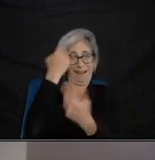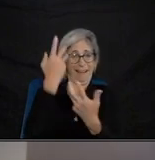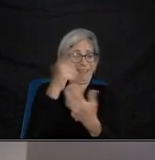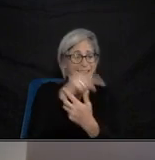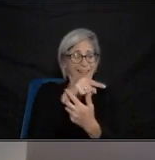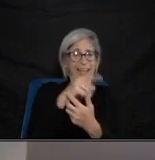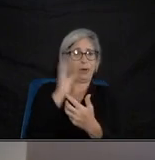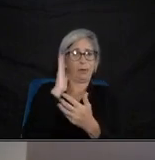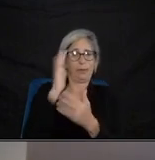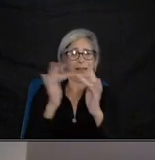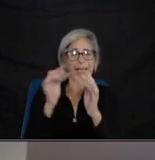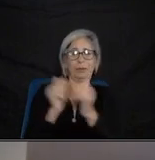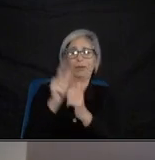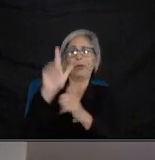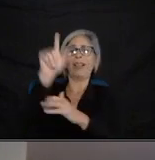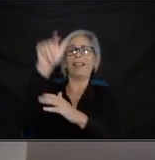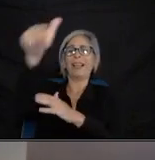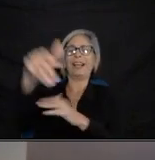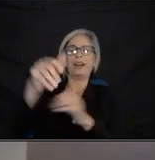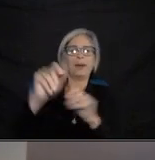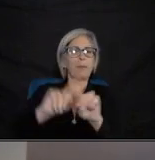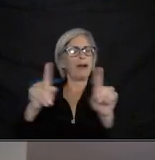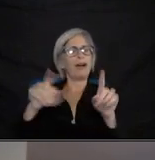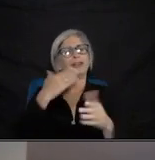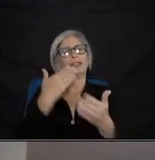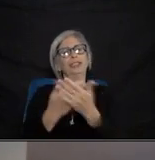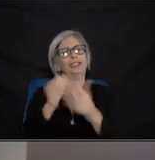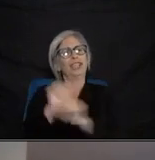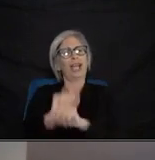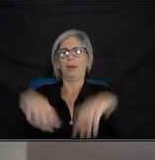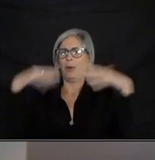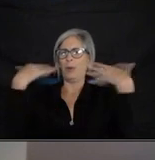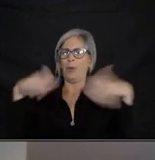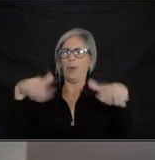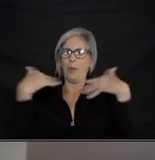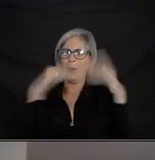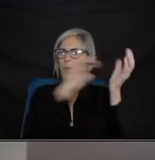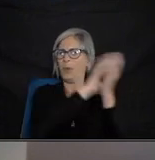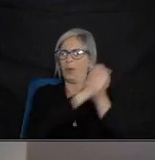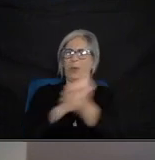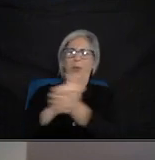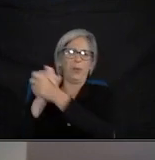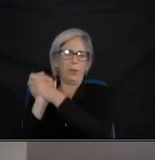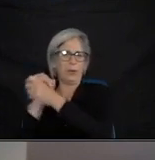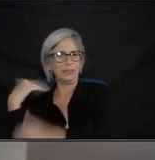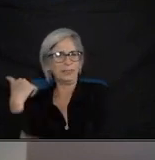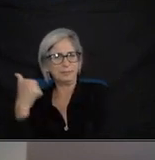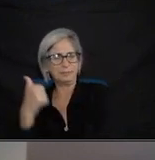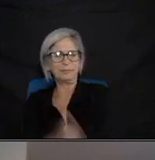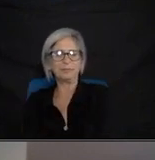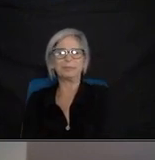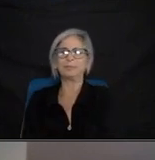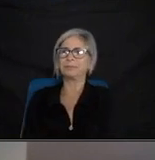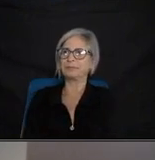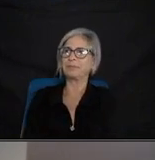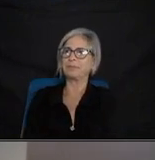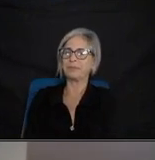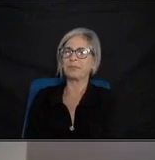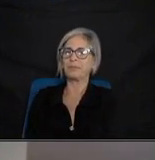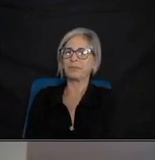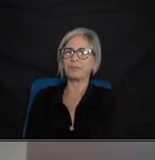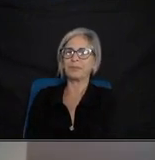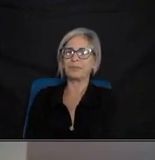be in contact with you a little bit later on. But job well done, man. Excellent. Done. We definitely would love to take it on a